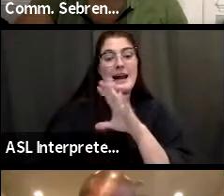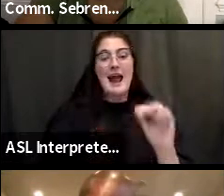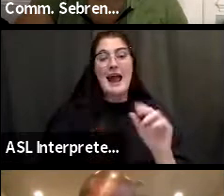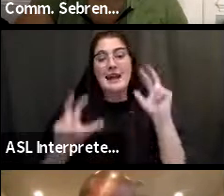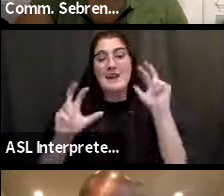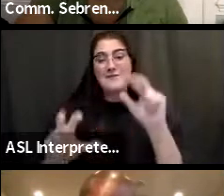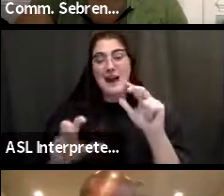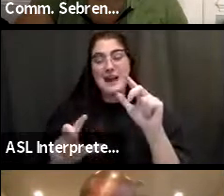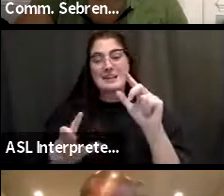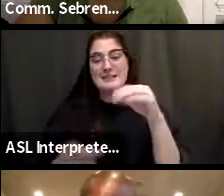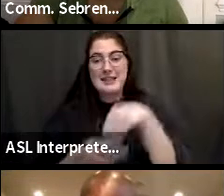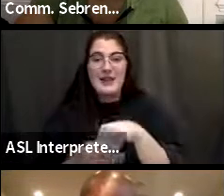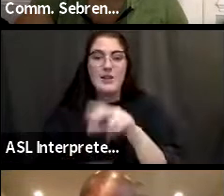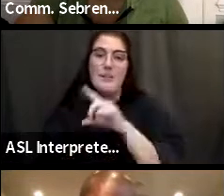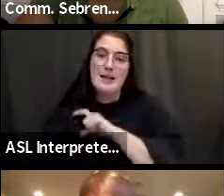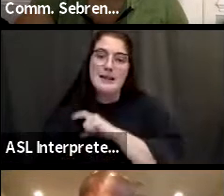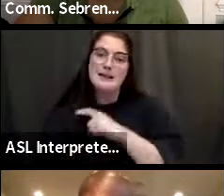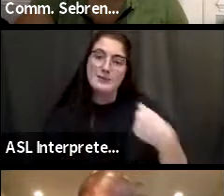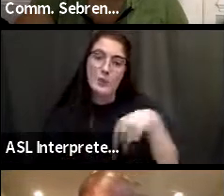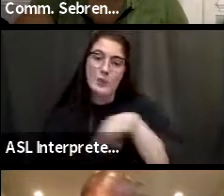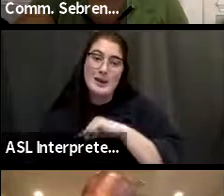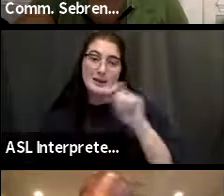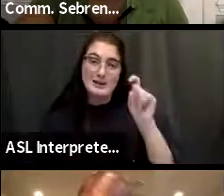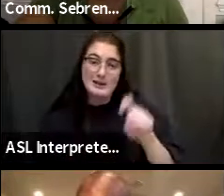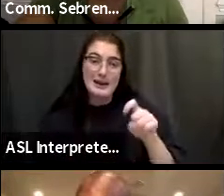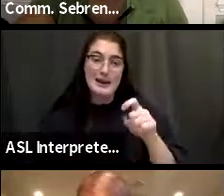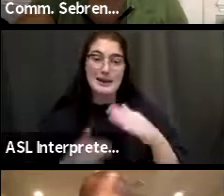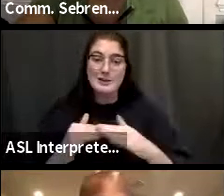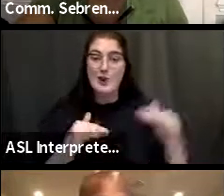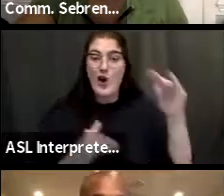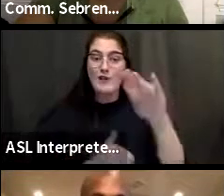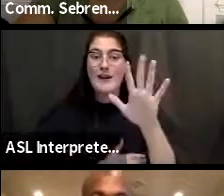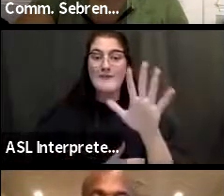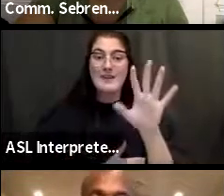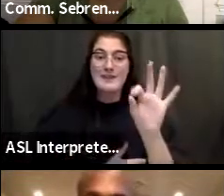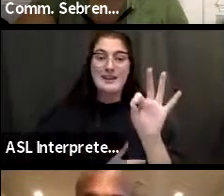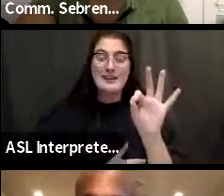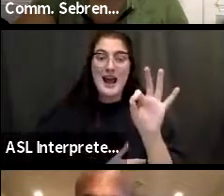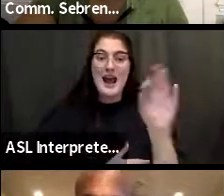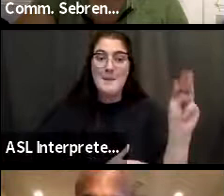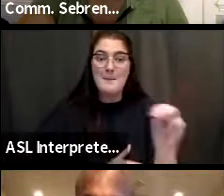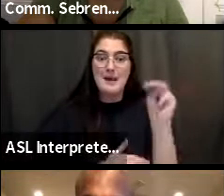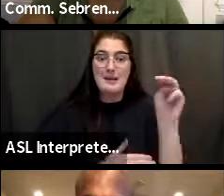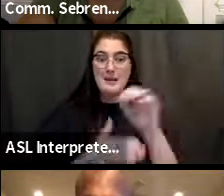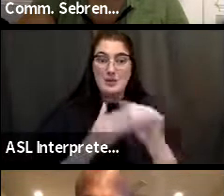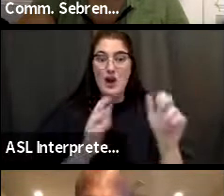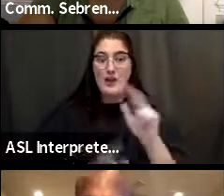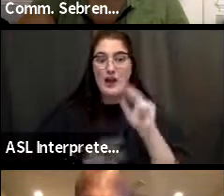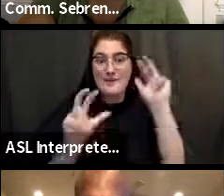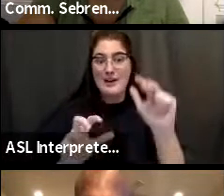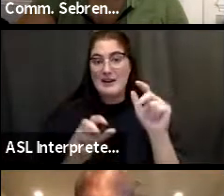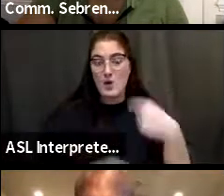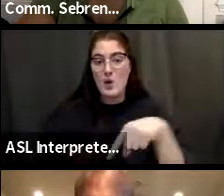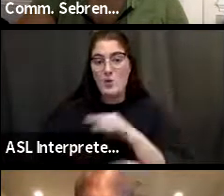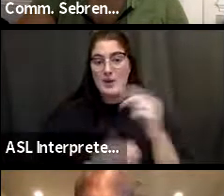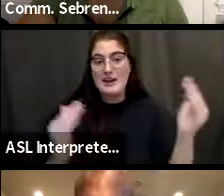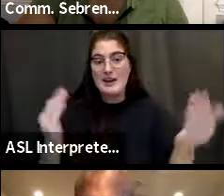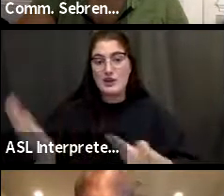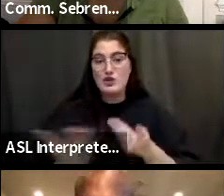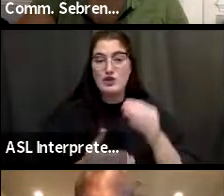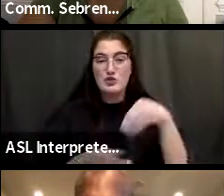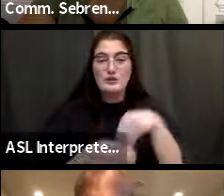need. So it is over a $59 million investment we introduced in Ward 8 just